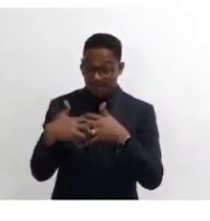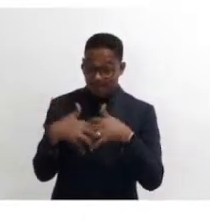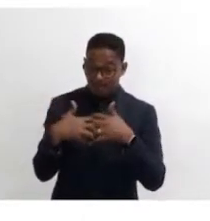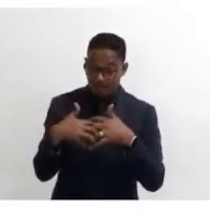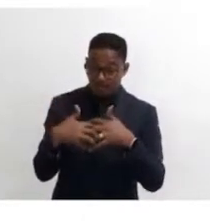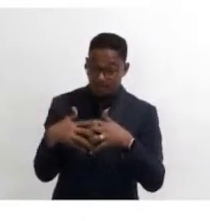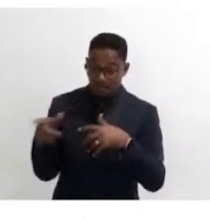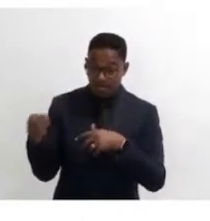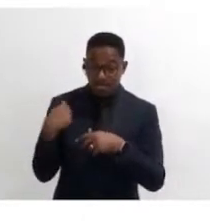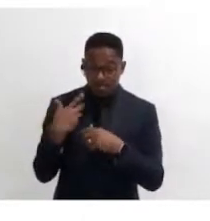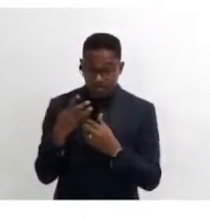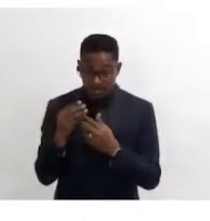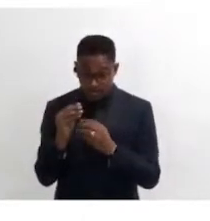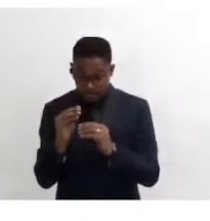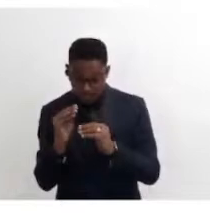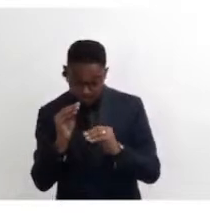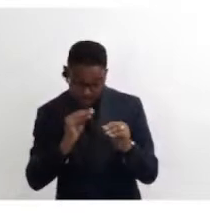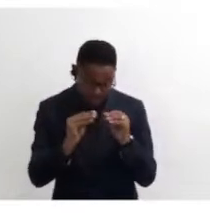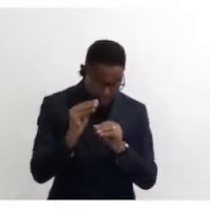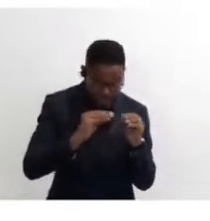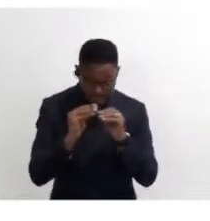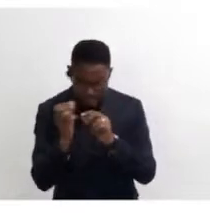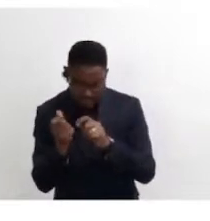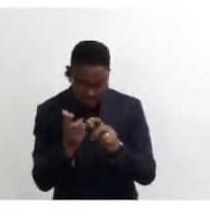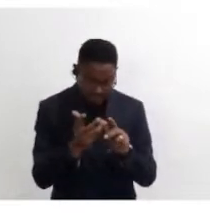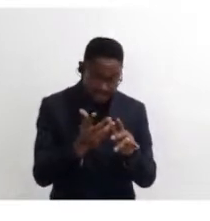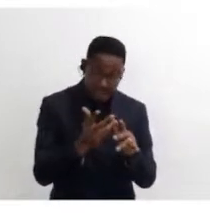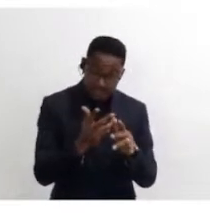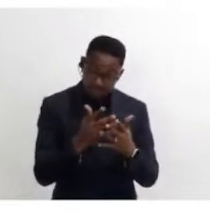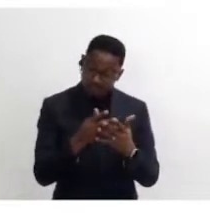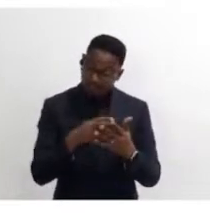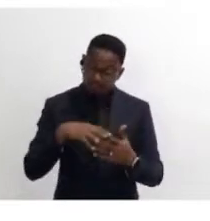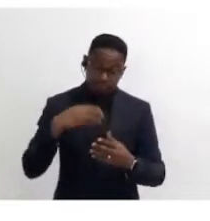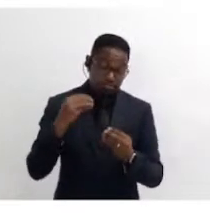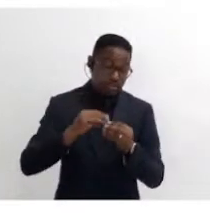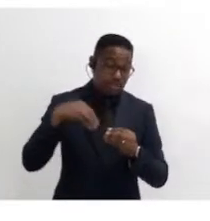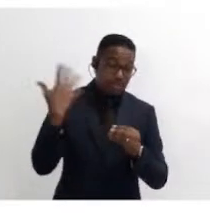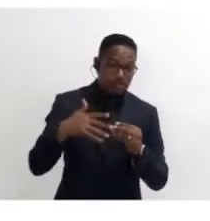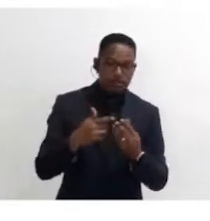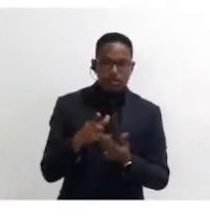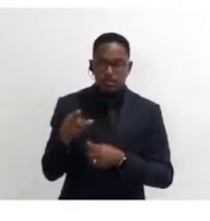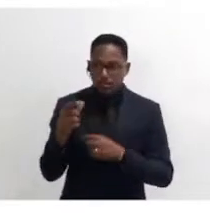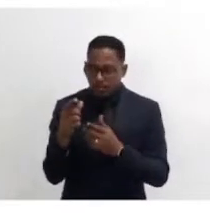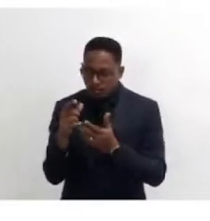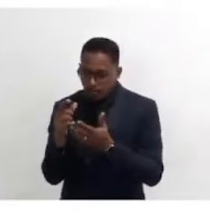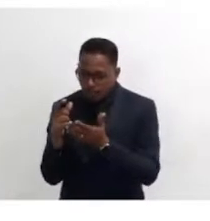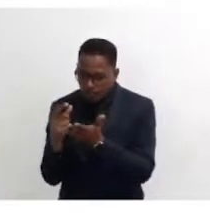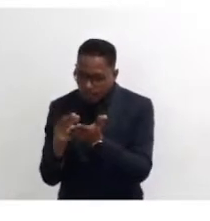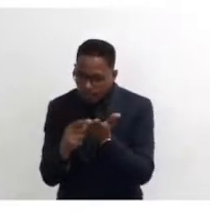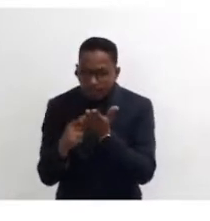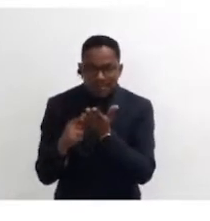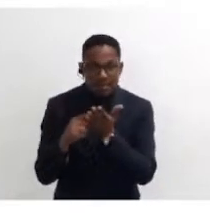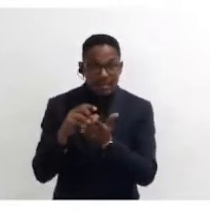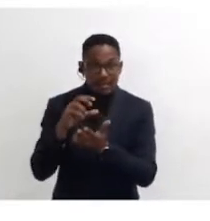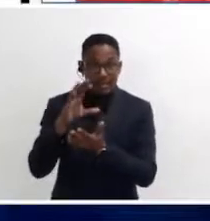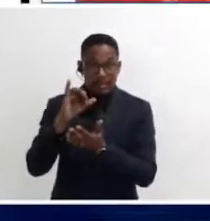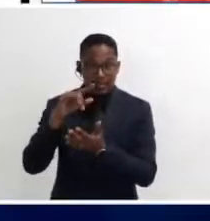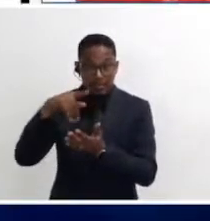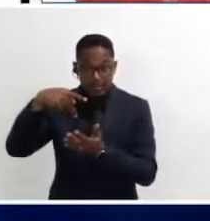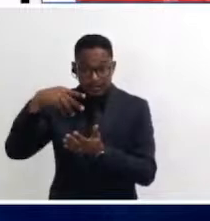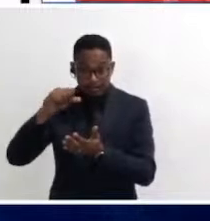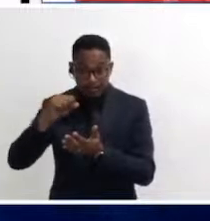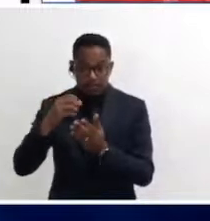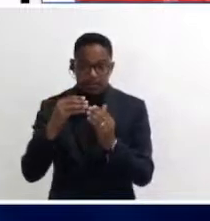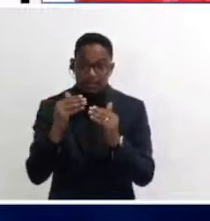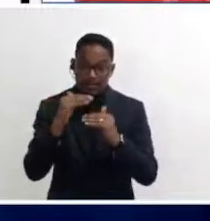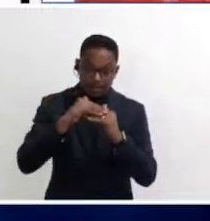a processor chip that's state-of-the-art, it may have 15, 17, 20 layers of metal on it and